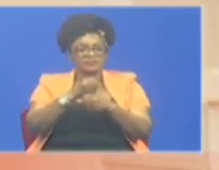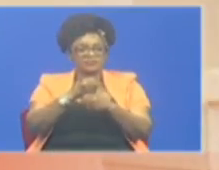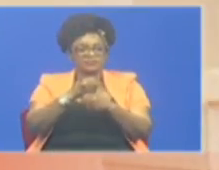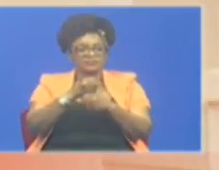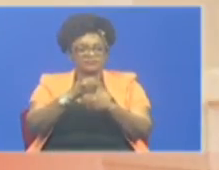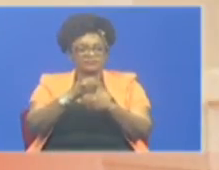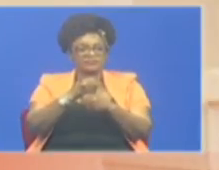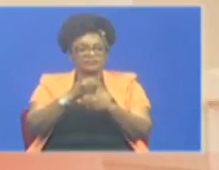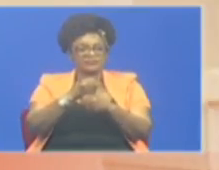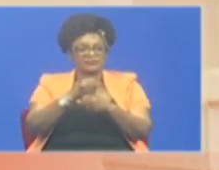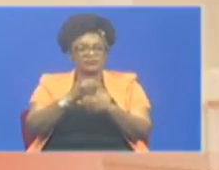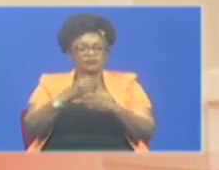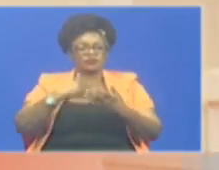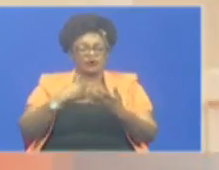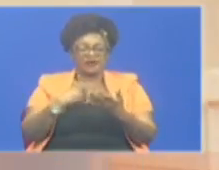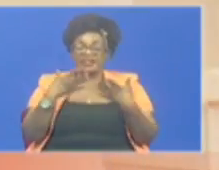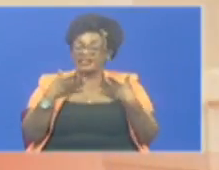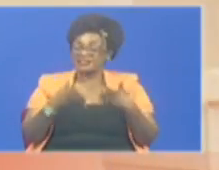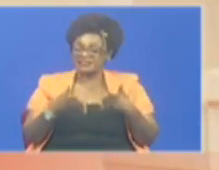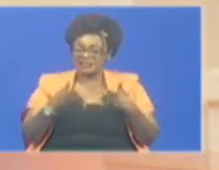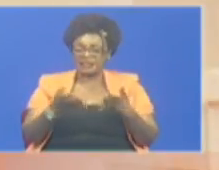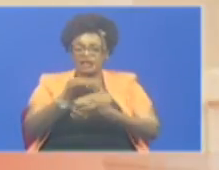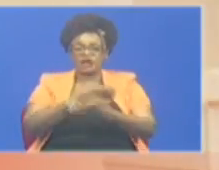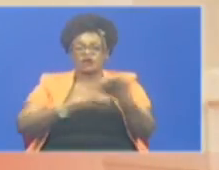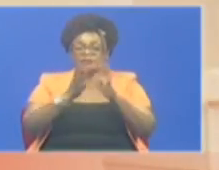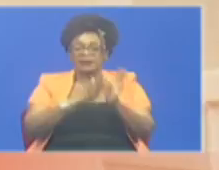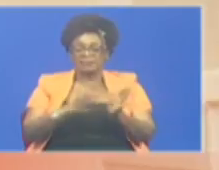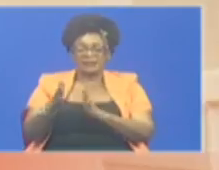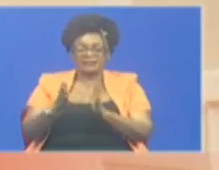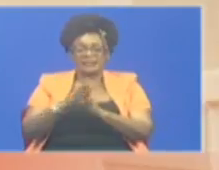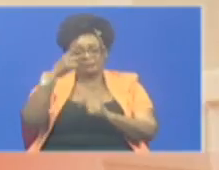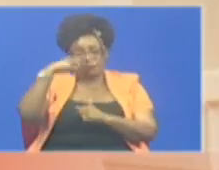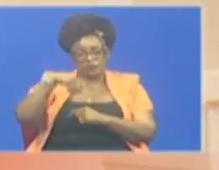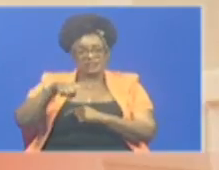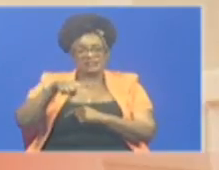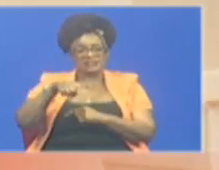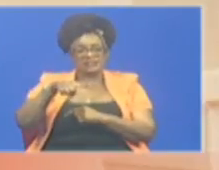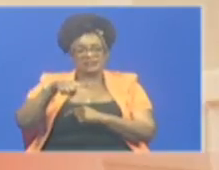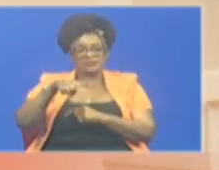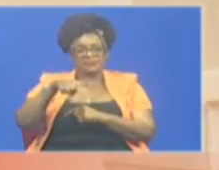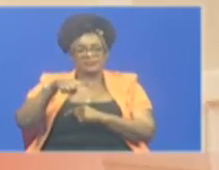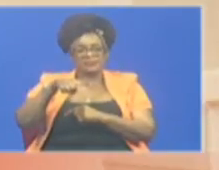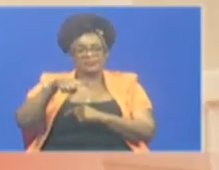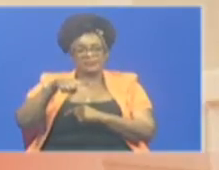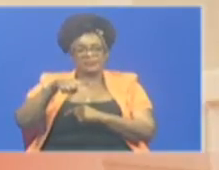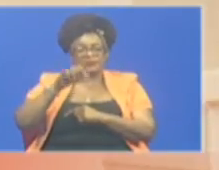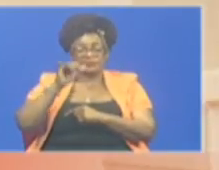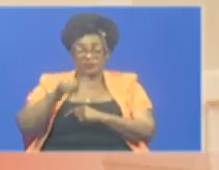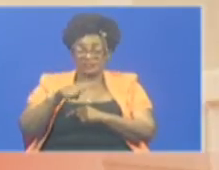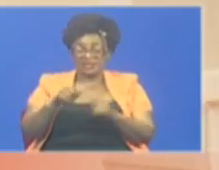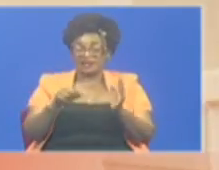re-engineer existing economic plans and policies in light of this crisis.